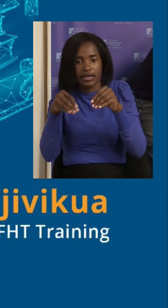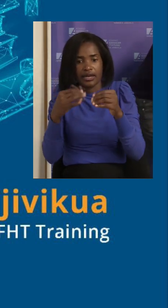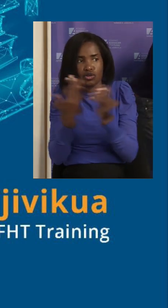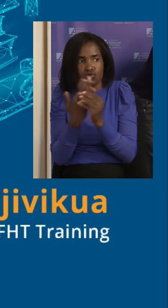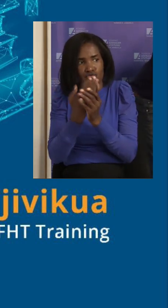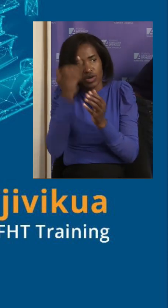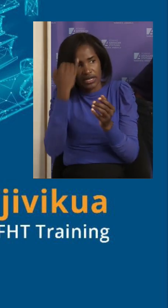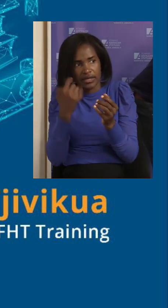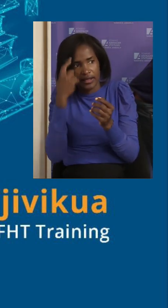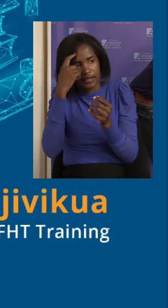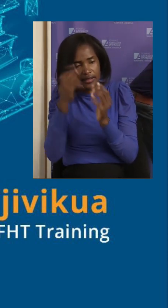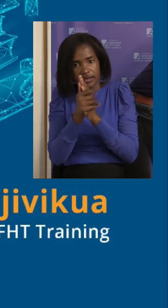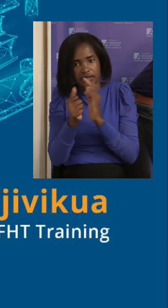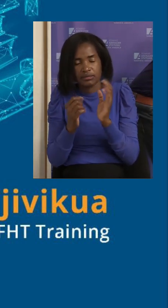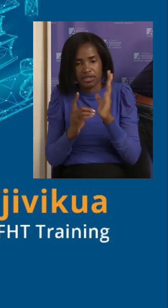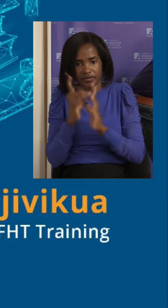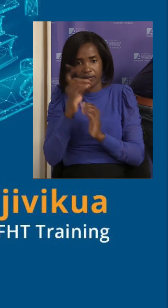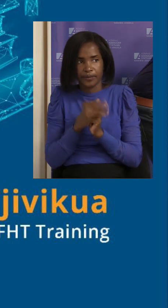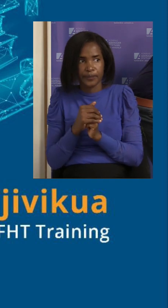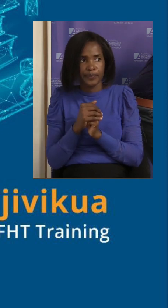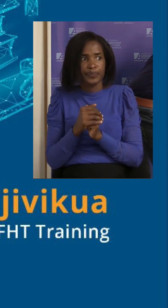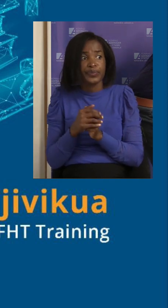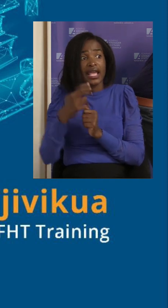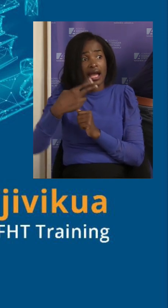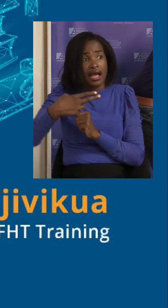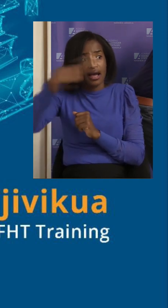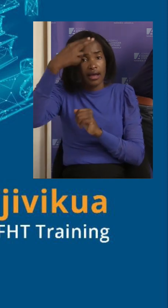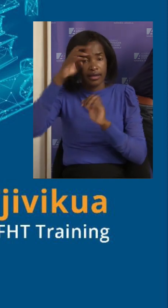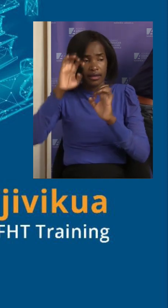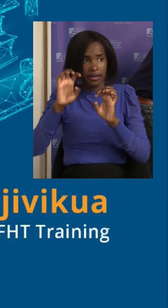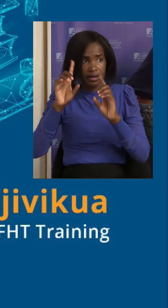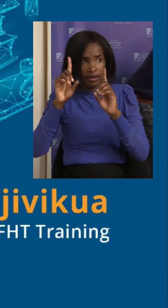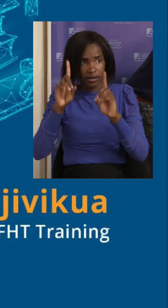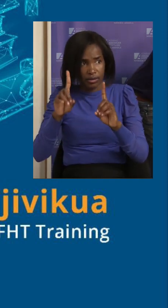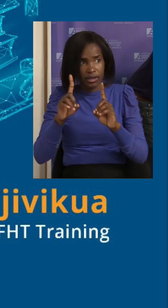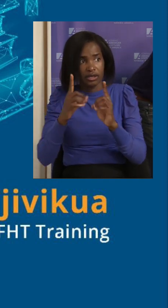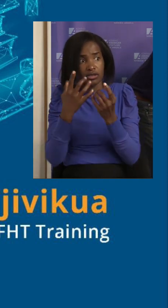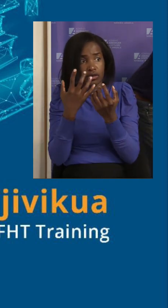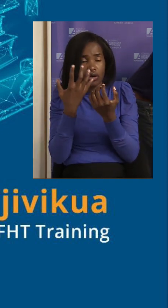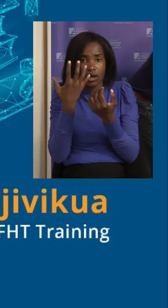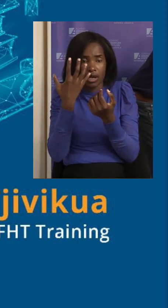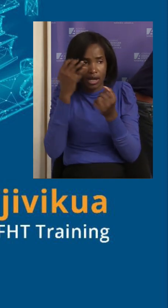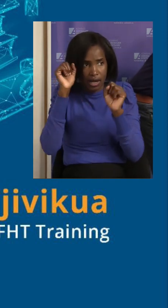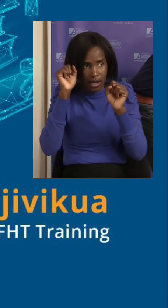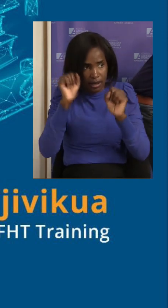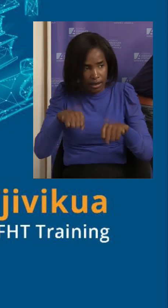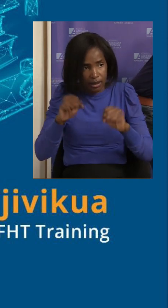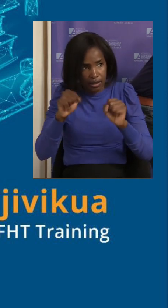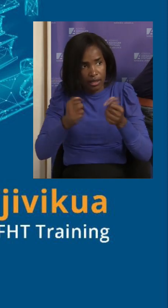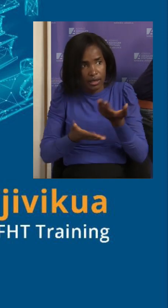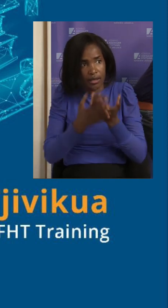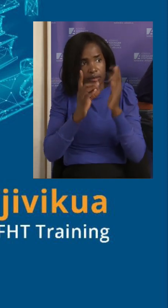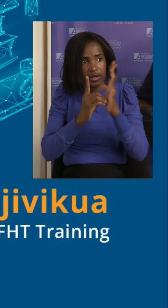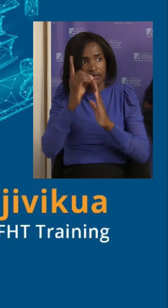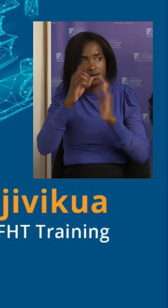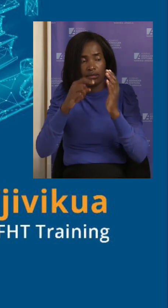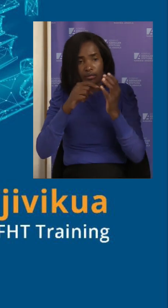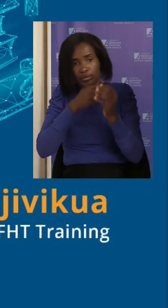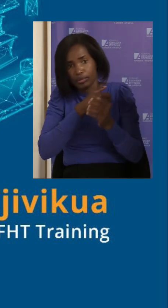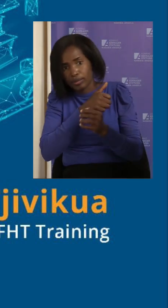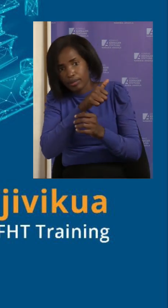higher education. Since higher education holds the potential that is critical to the development of all